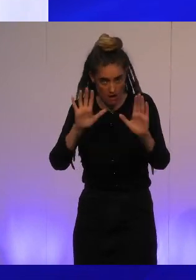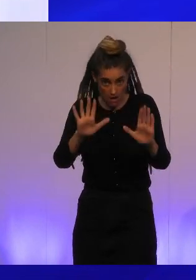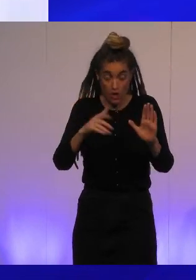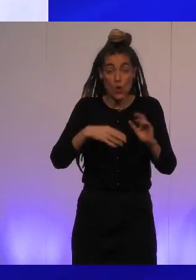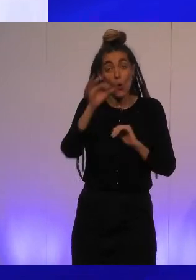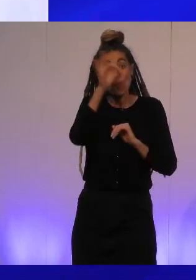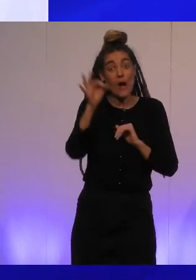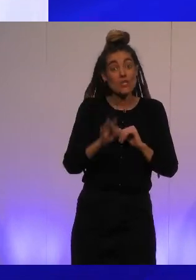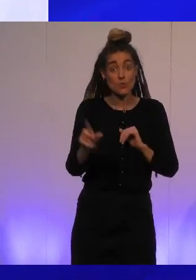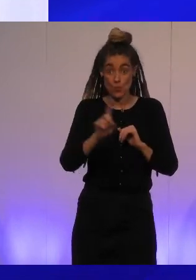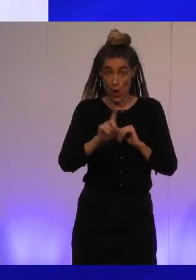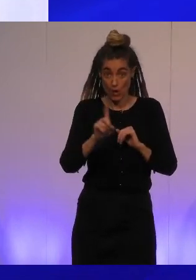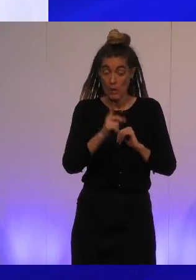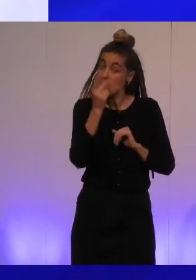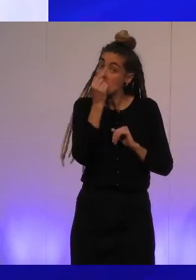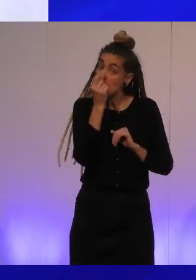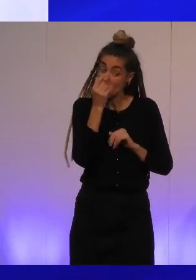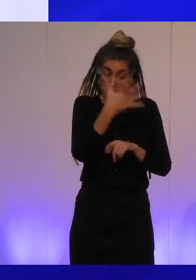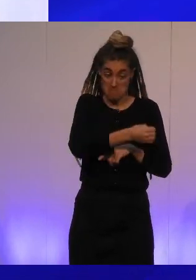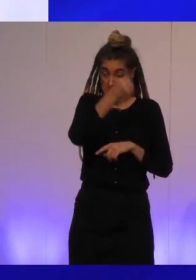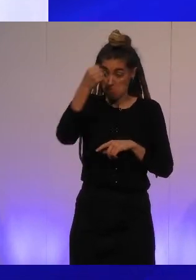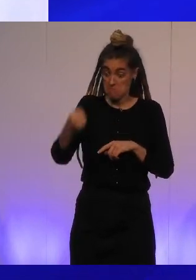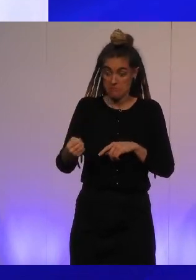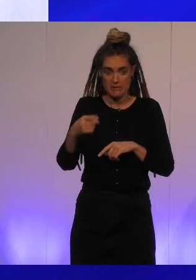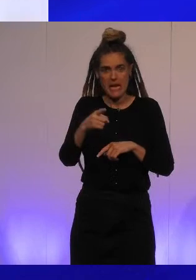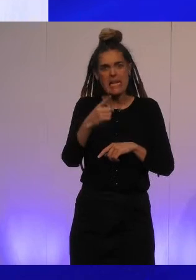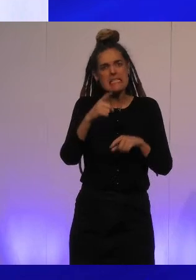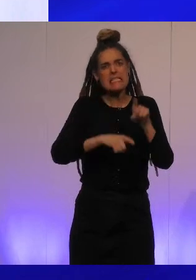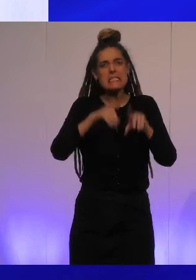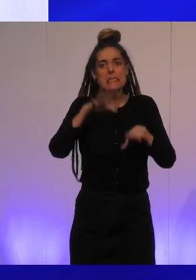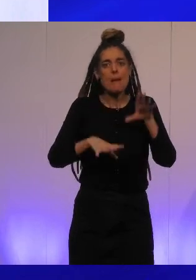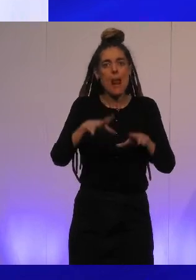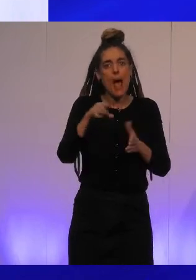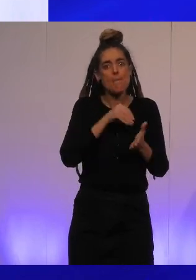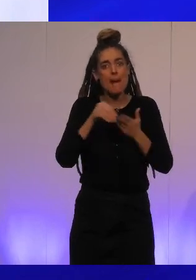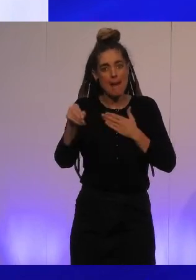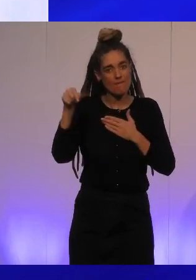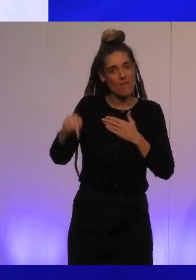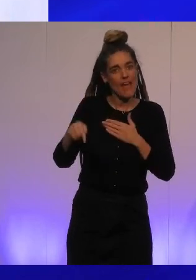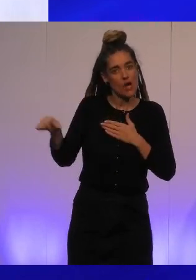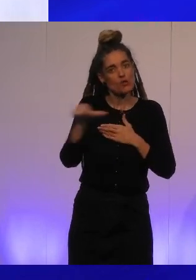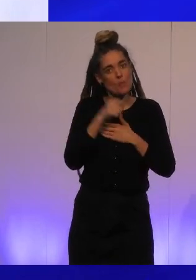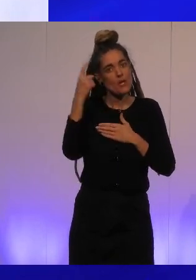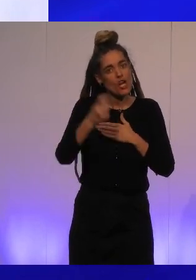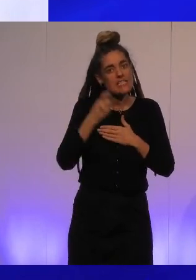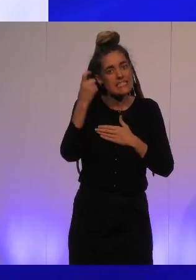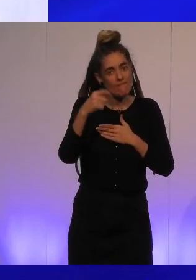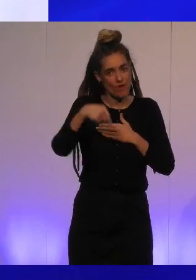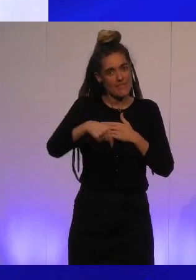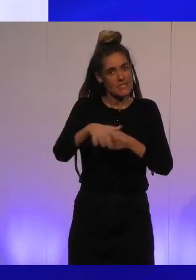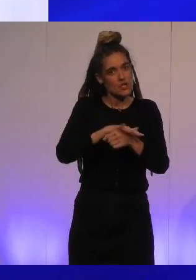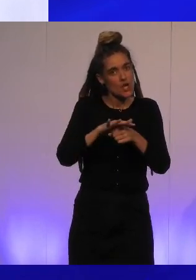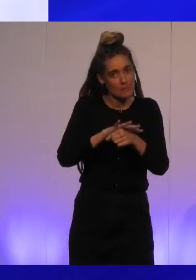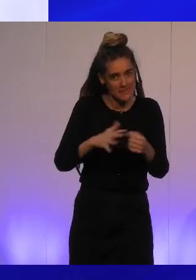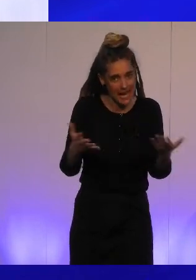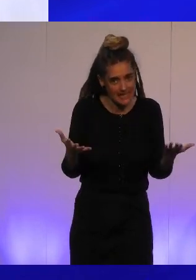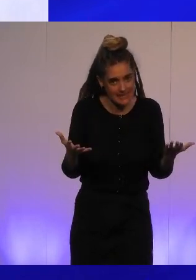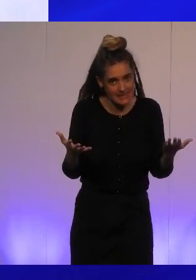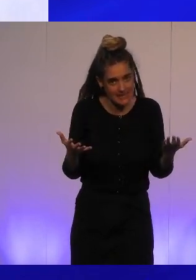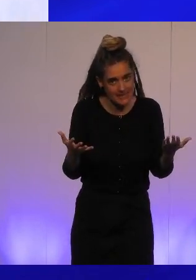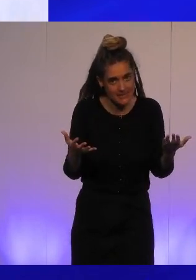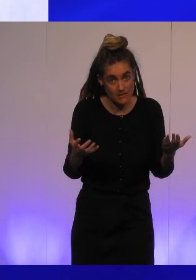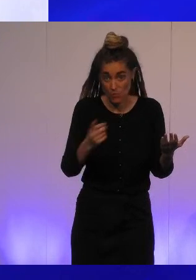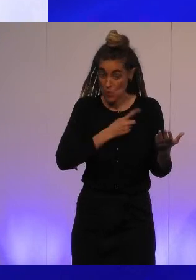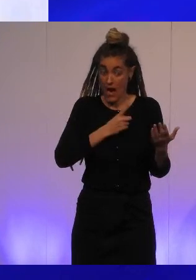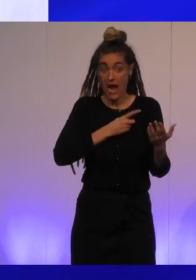is, might a similar sort of incentive payment be considered in those sort of circumstances? Not least, I suppose, because people can find it